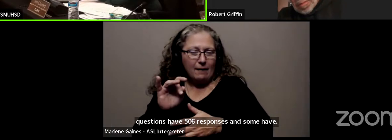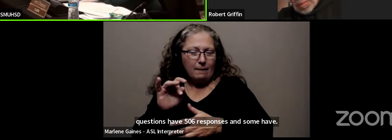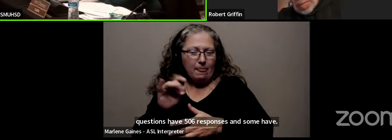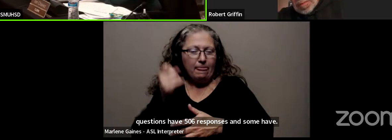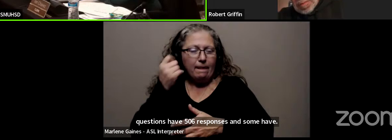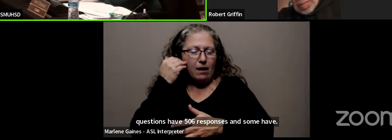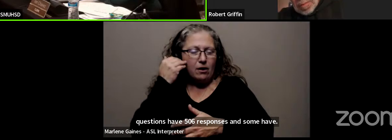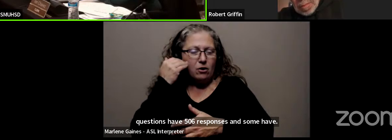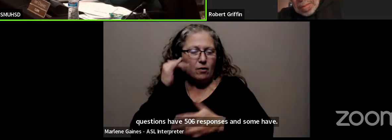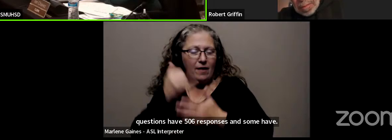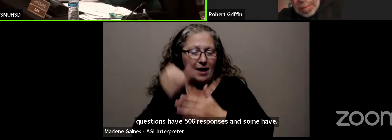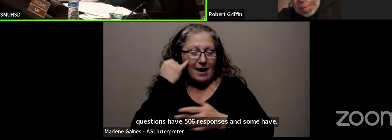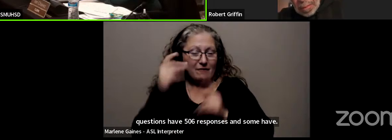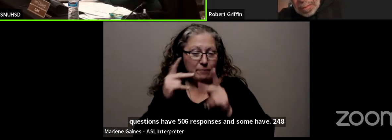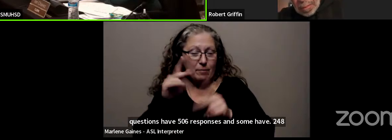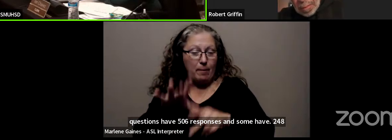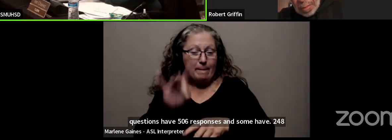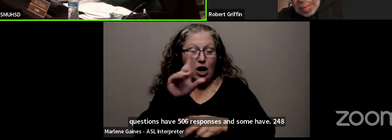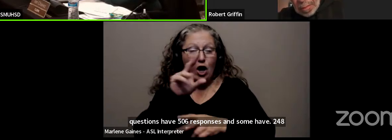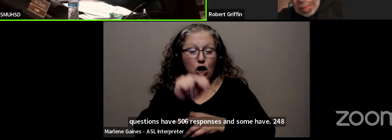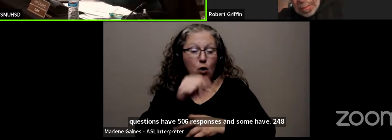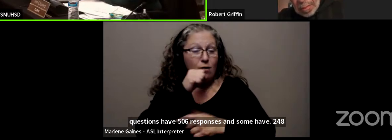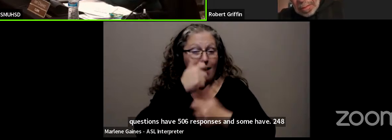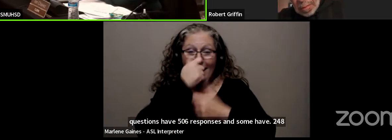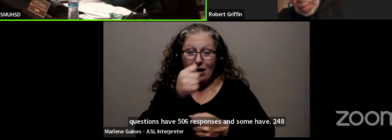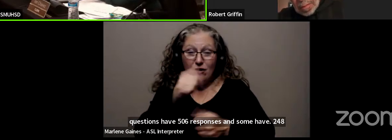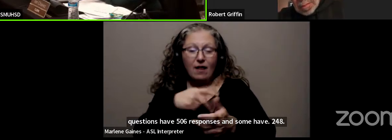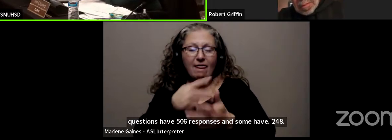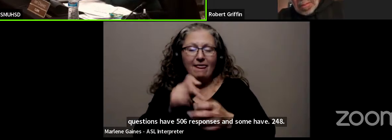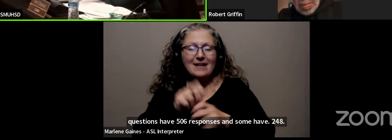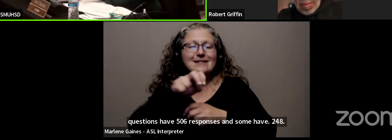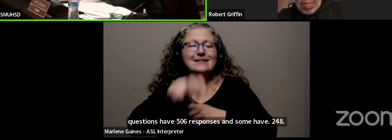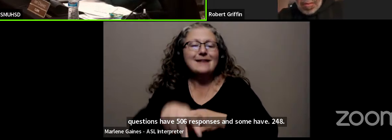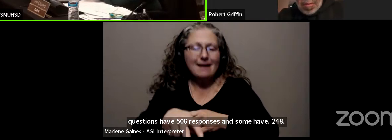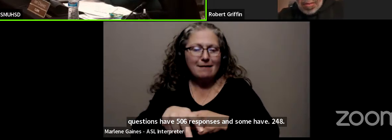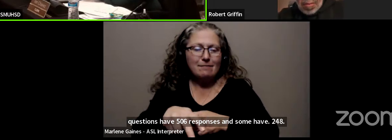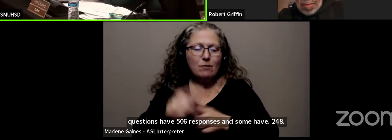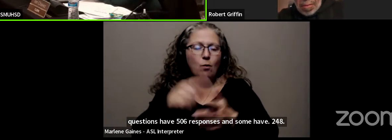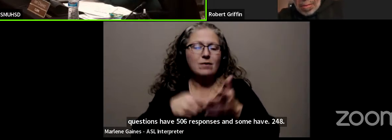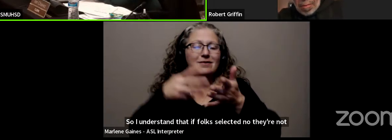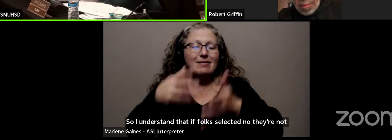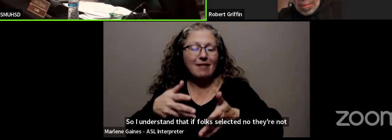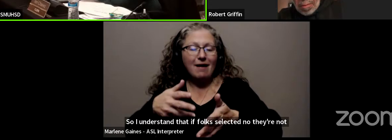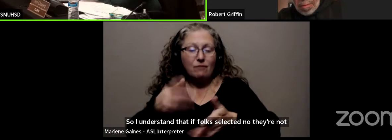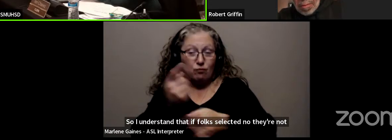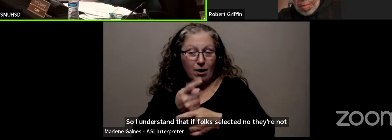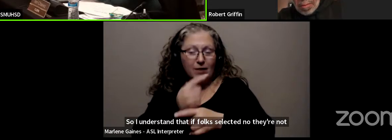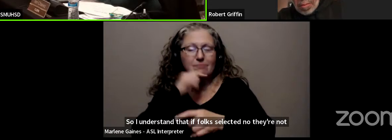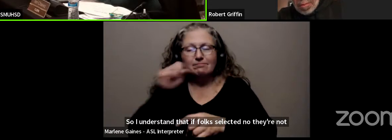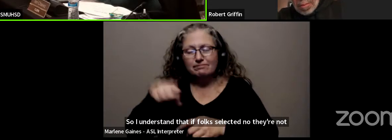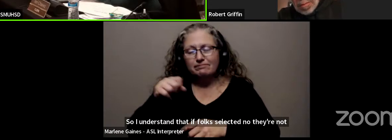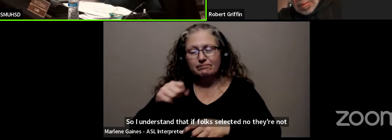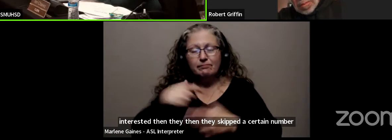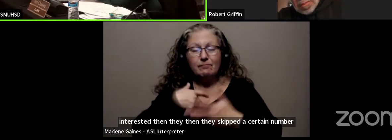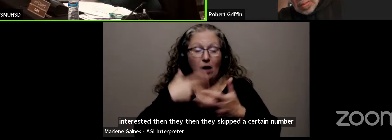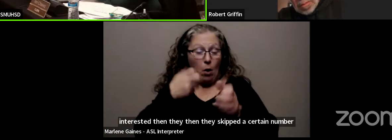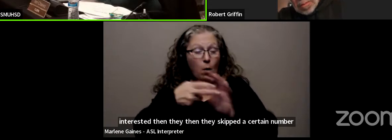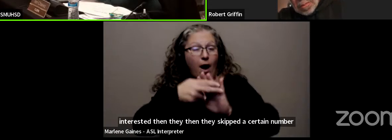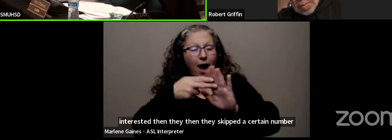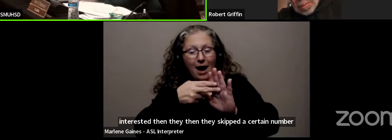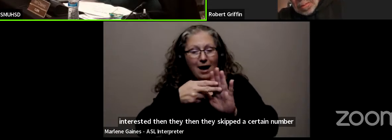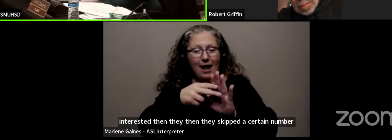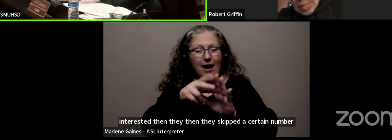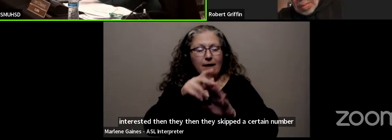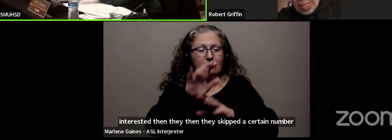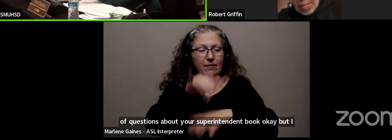understand that if folks selected no, they're not interested, then they skipped a certain number of questions. Is that right, Superintendent Booker? Okay. But I wanted to highlight the